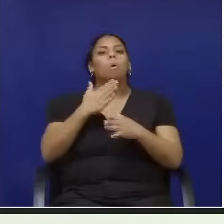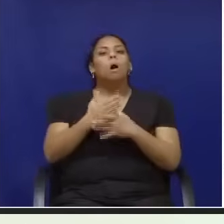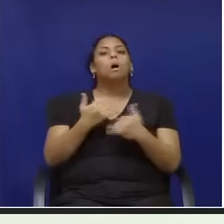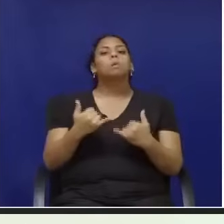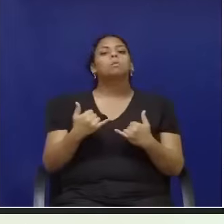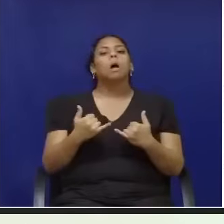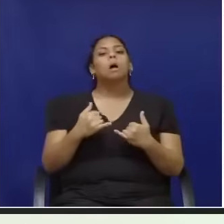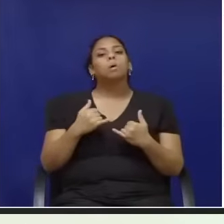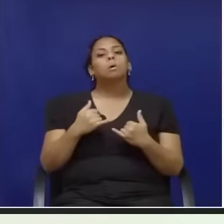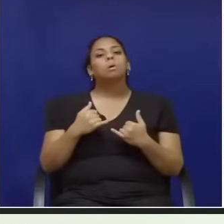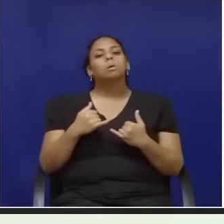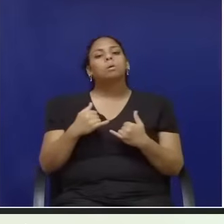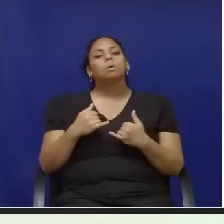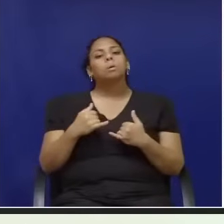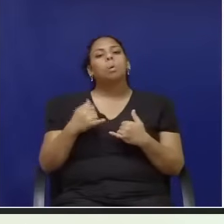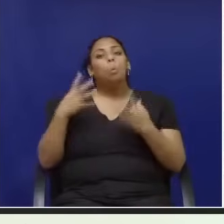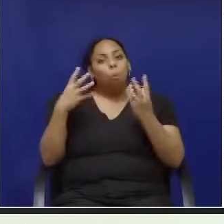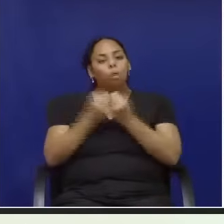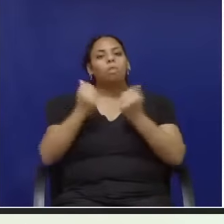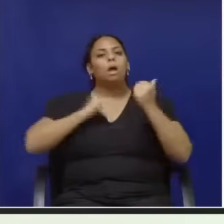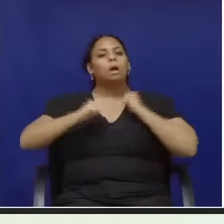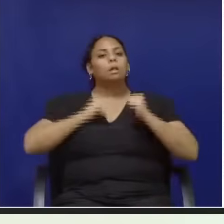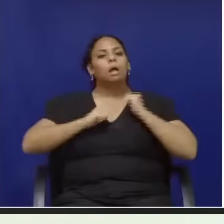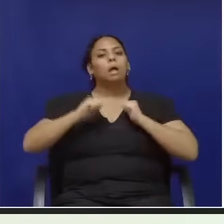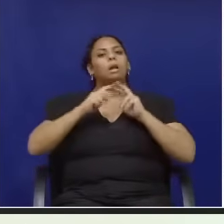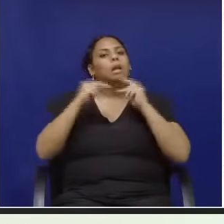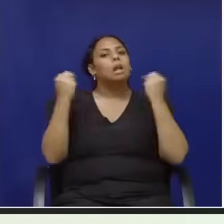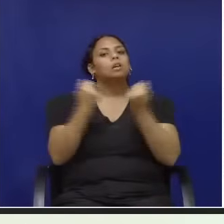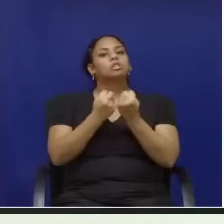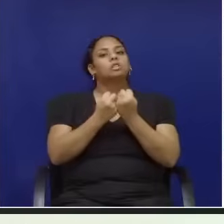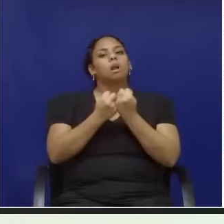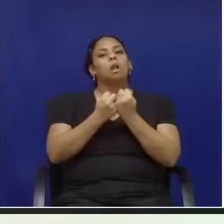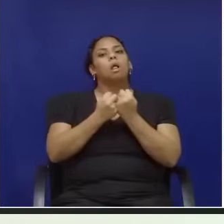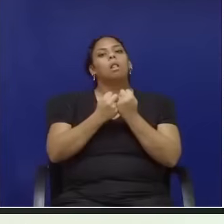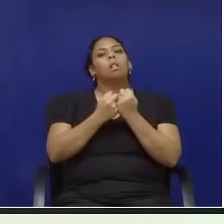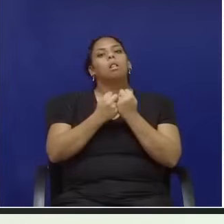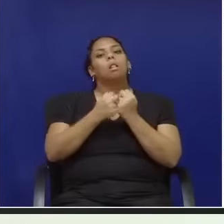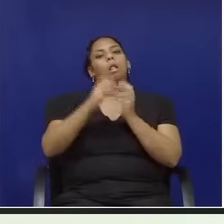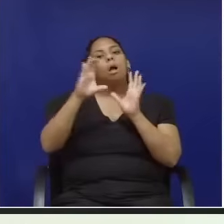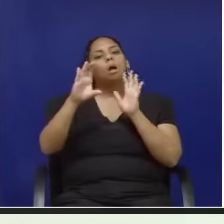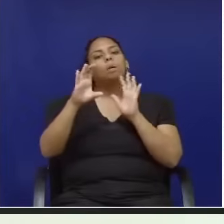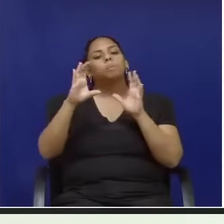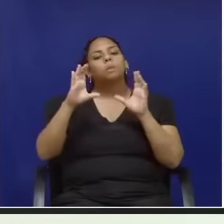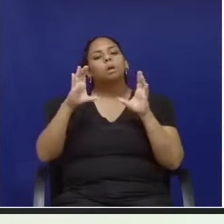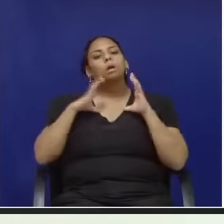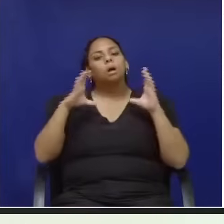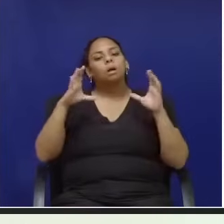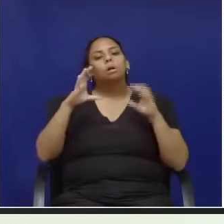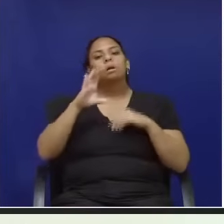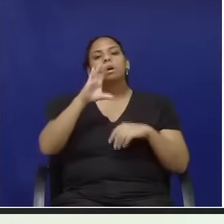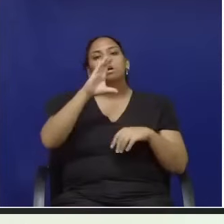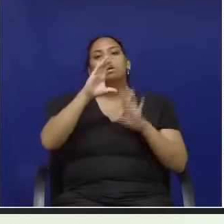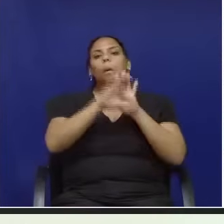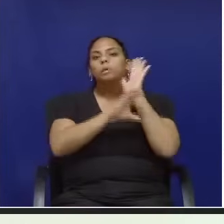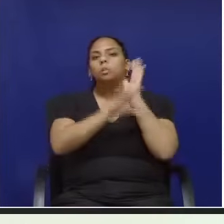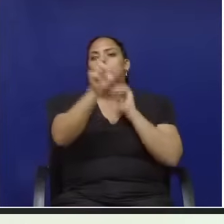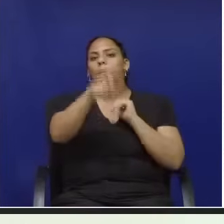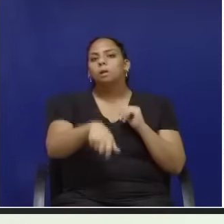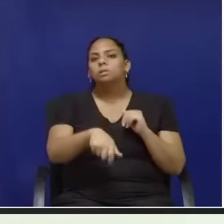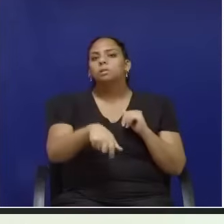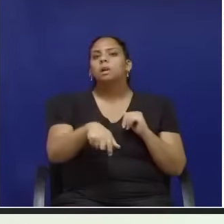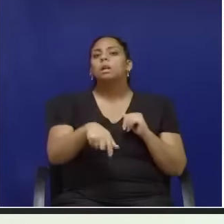currently with the acting National Commissioner, General Dimpani, and there is evidence in